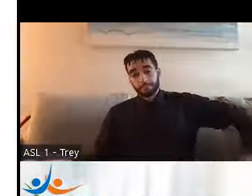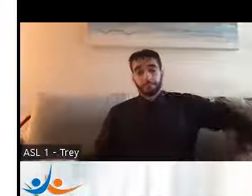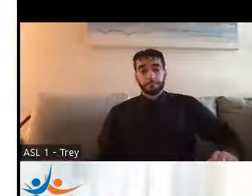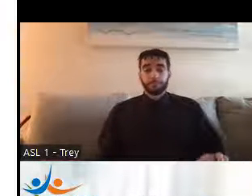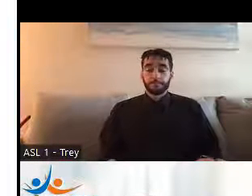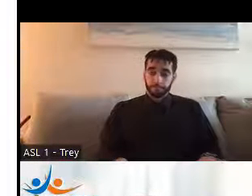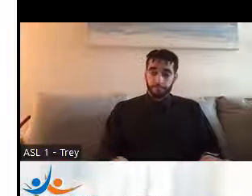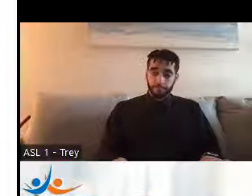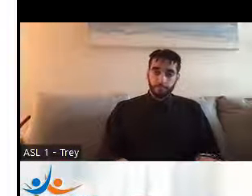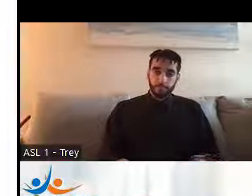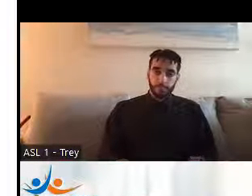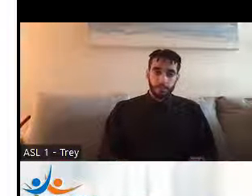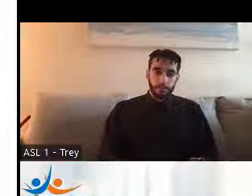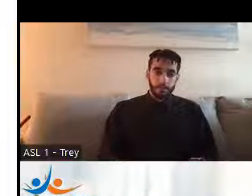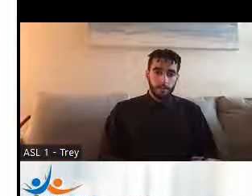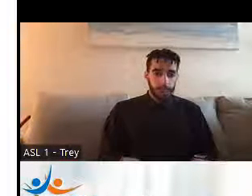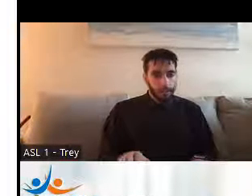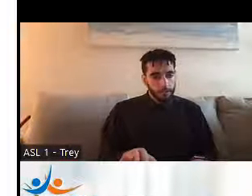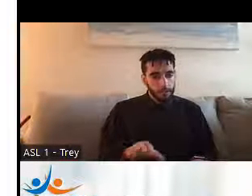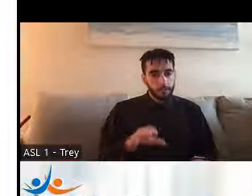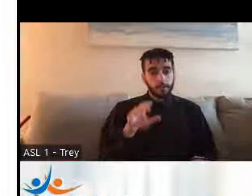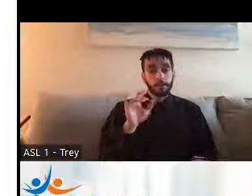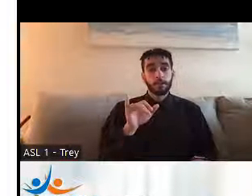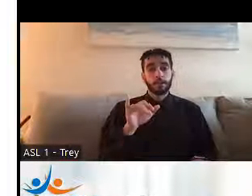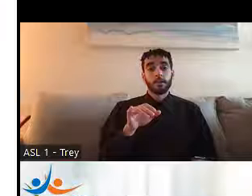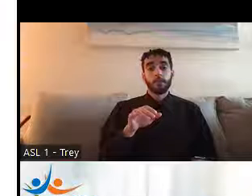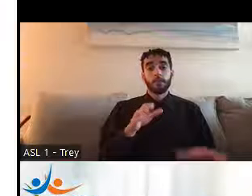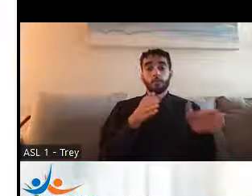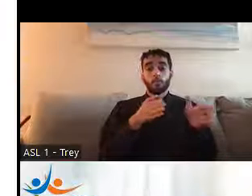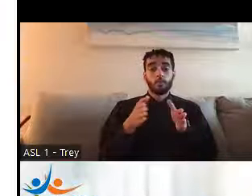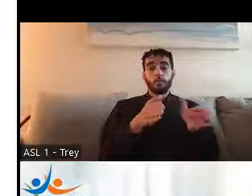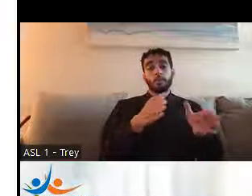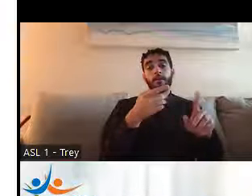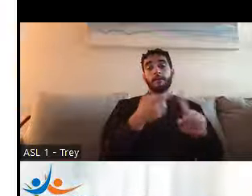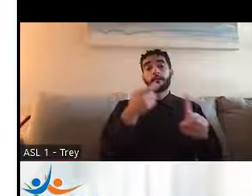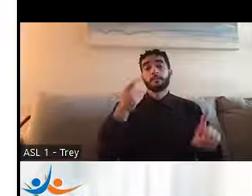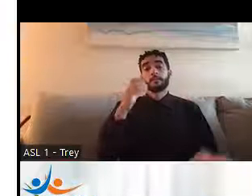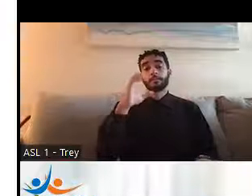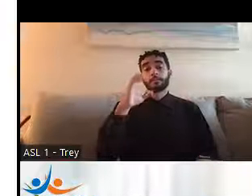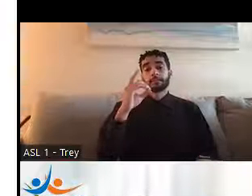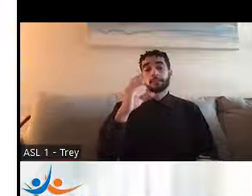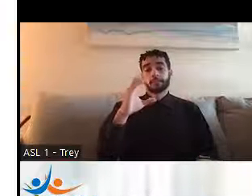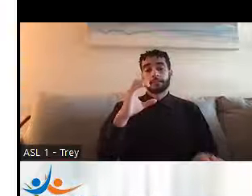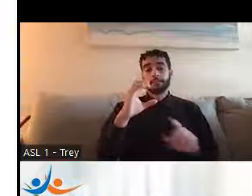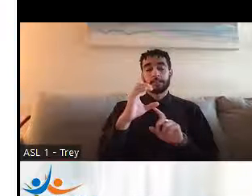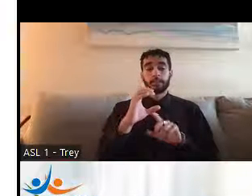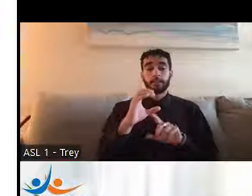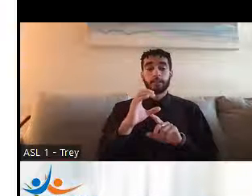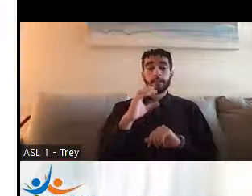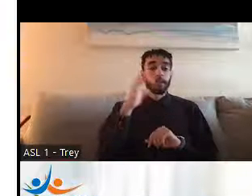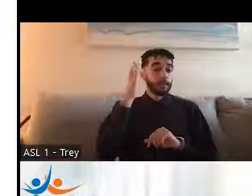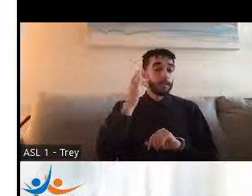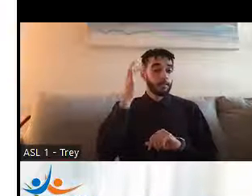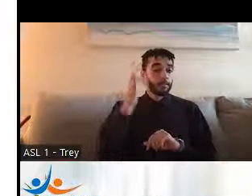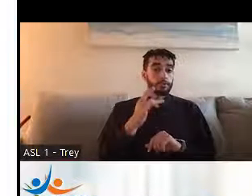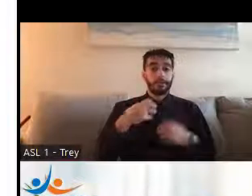So utilizing the aforementioned Healthy Brain Initiative roadmap from the CDC, California conducts the California Healthy Brain Initiative project,